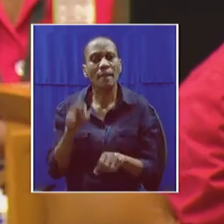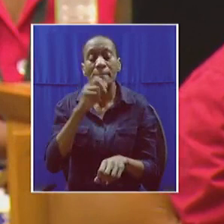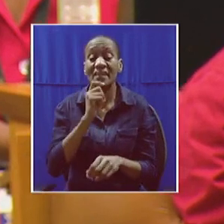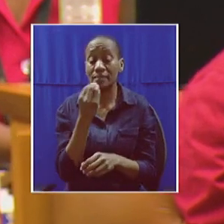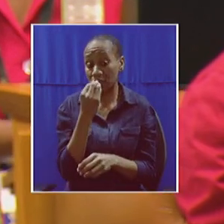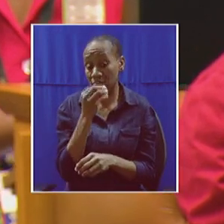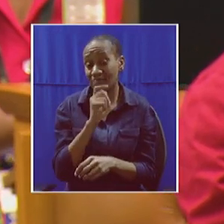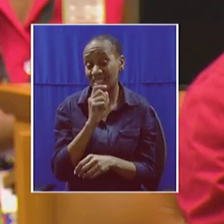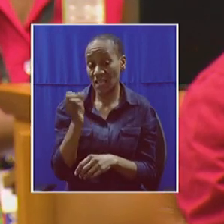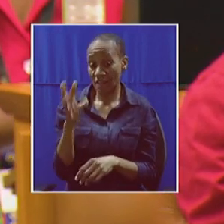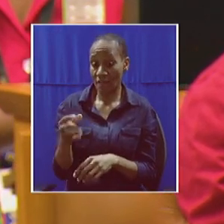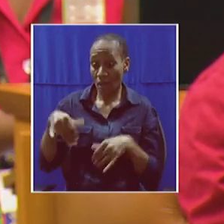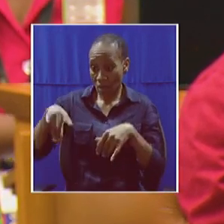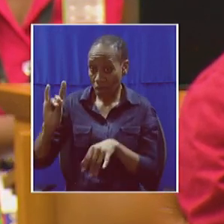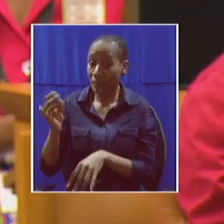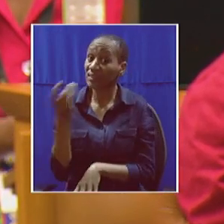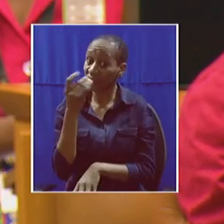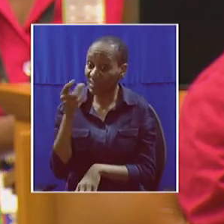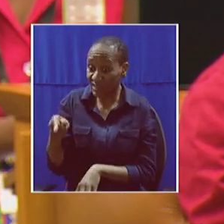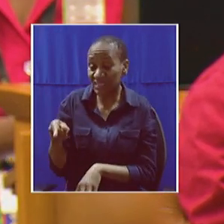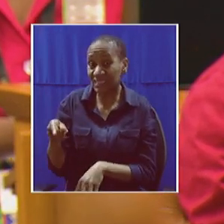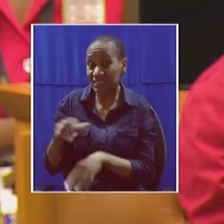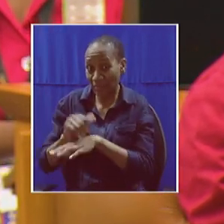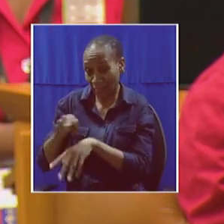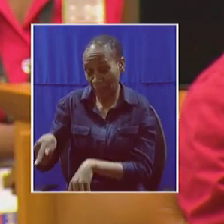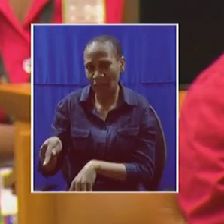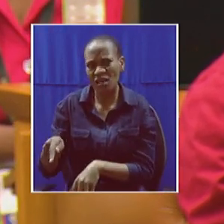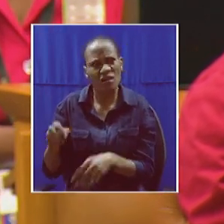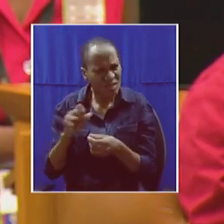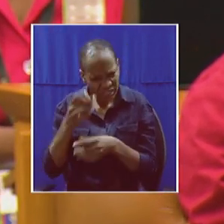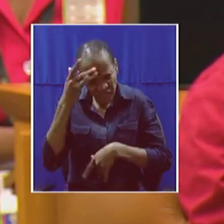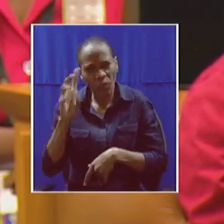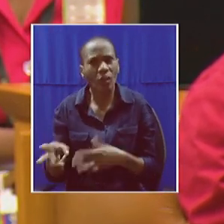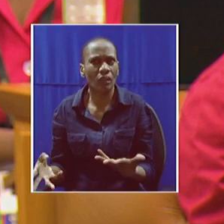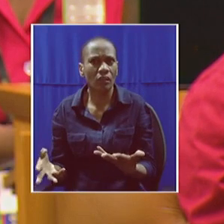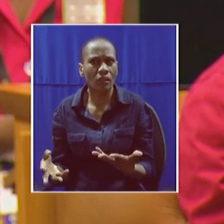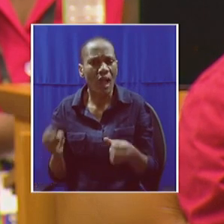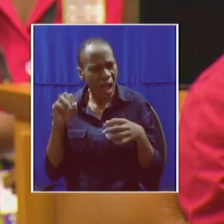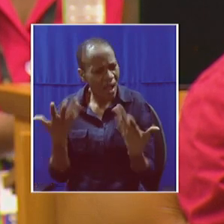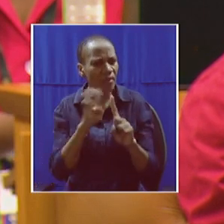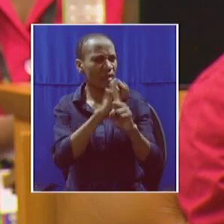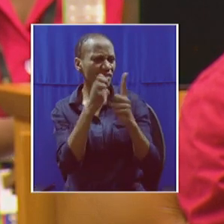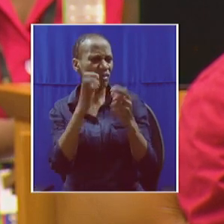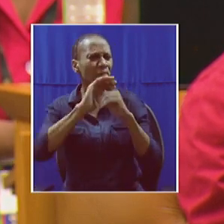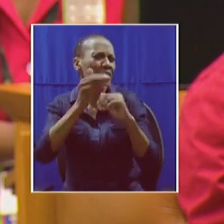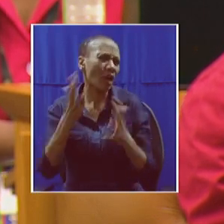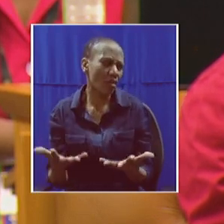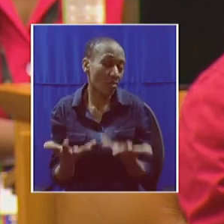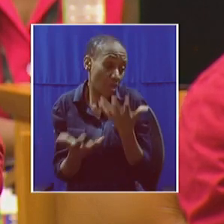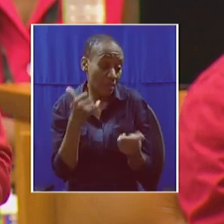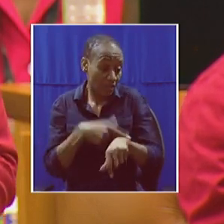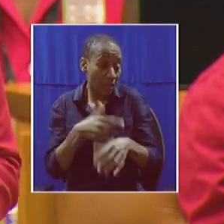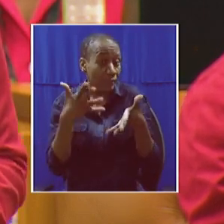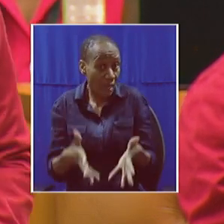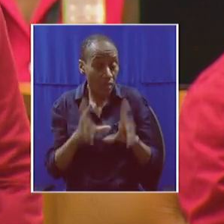so given the dire impact of glyos or the potential dire impact of glyphosate on the environment is it not time that the department has it